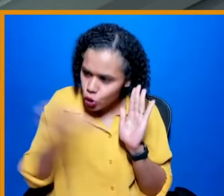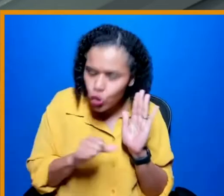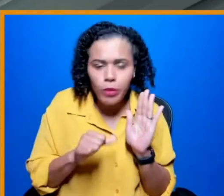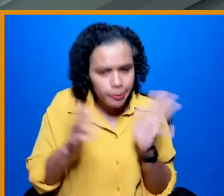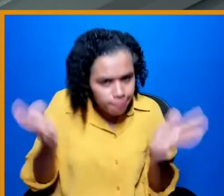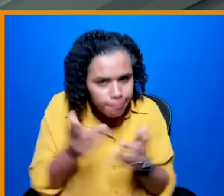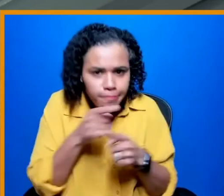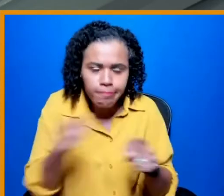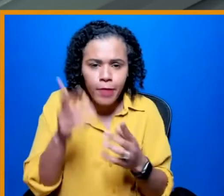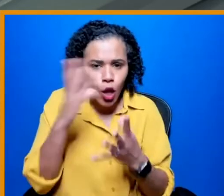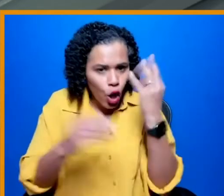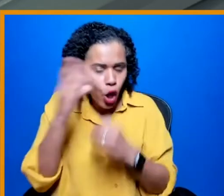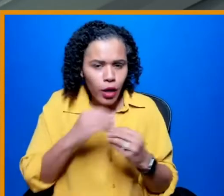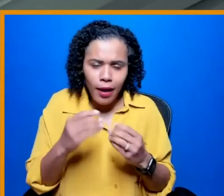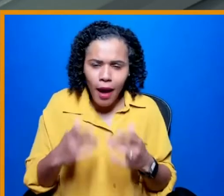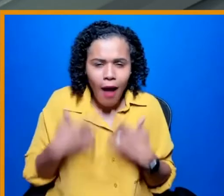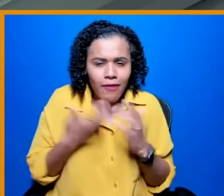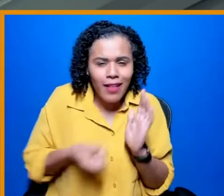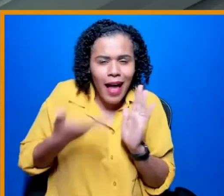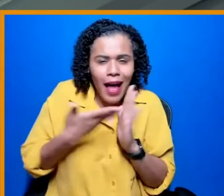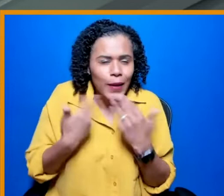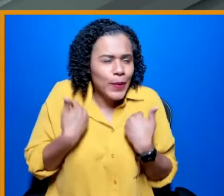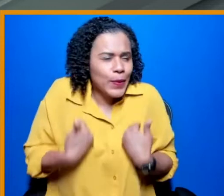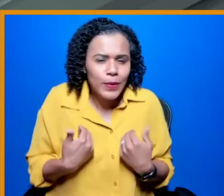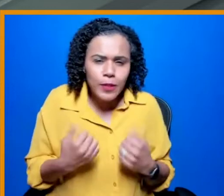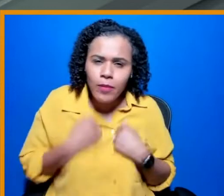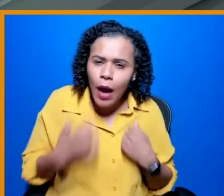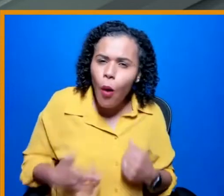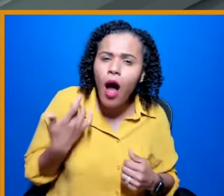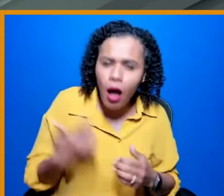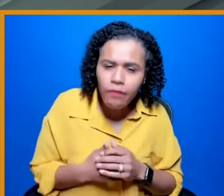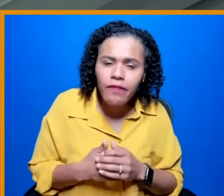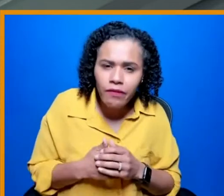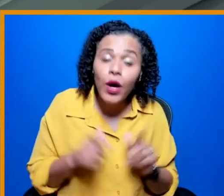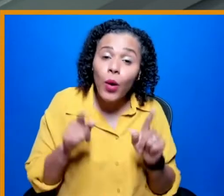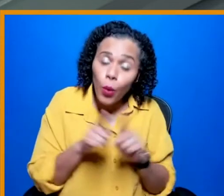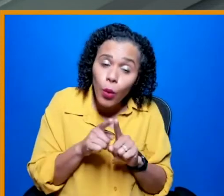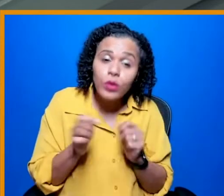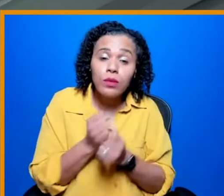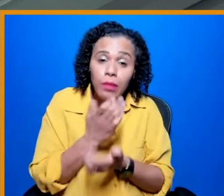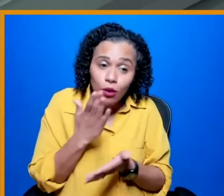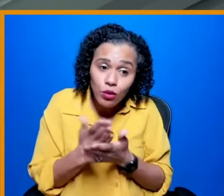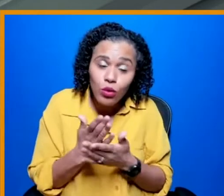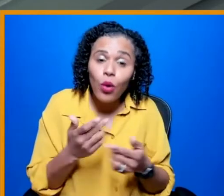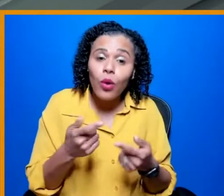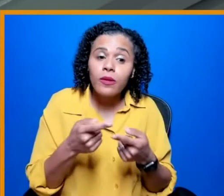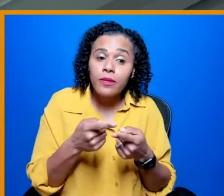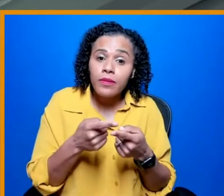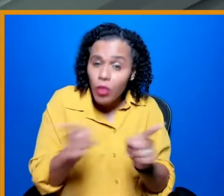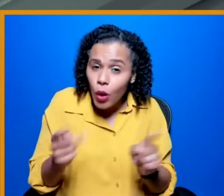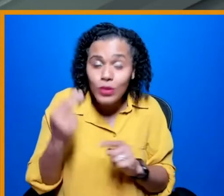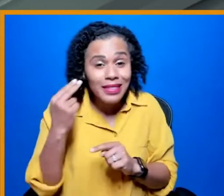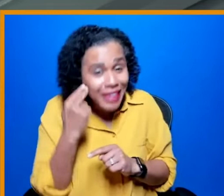enriches our lives. And most of all, of course, it makes sure that those who are deaf or